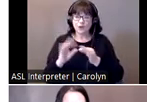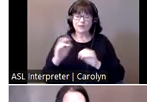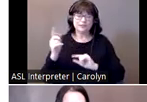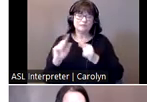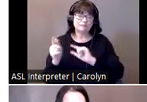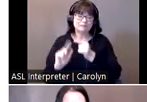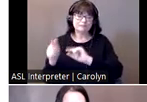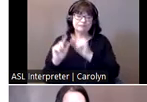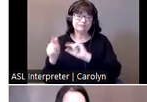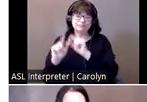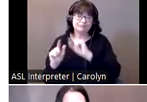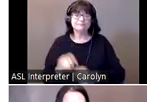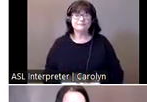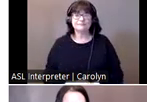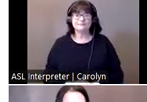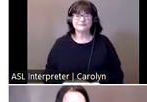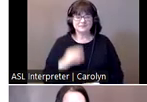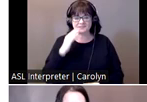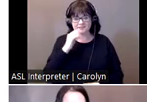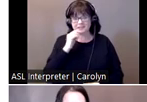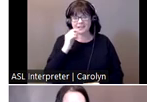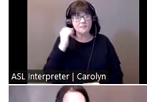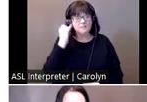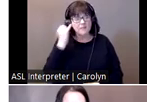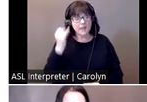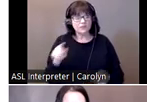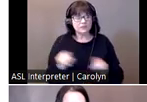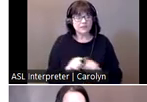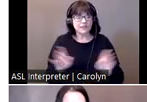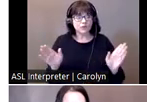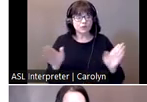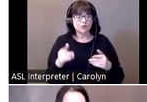to have, even though we're not in the same room. Imagine what we could have done if we were in the same room.